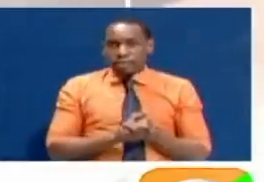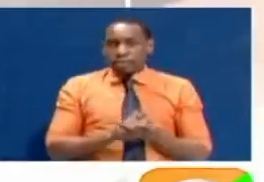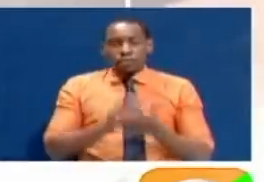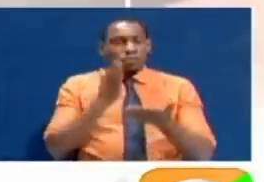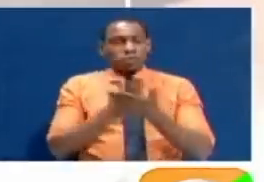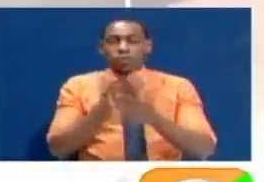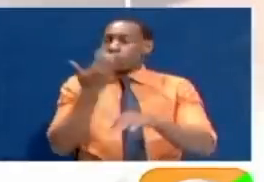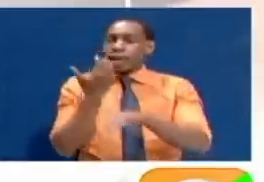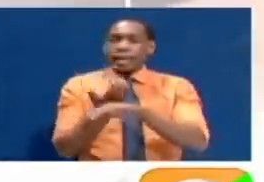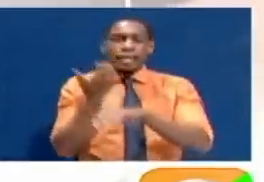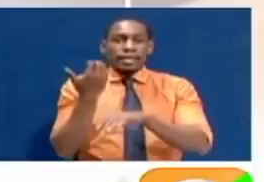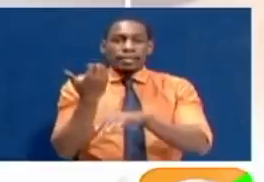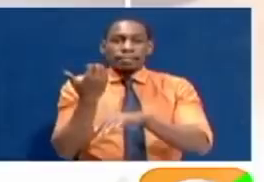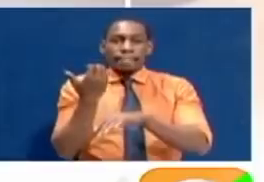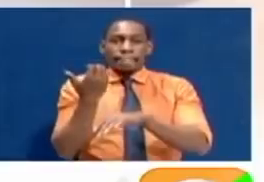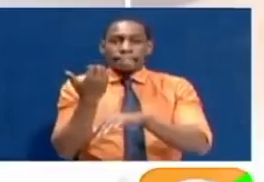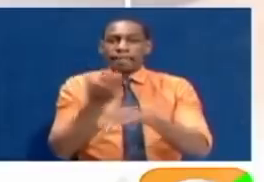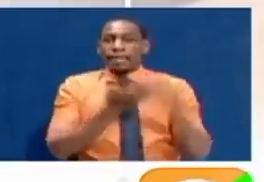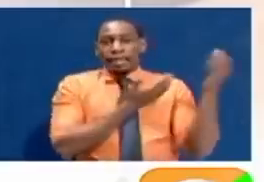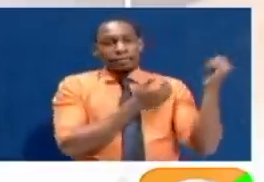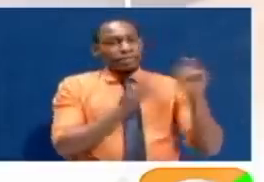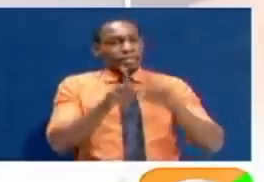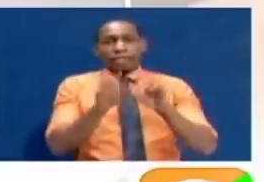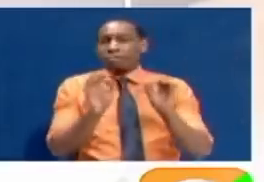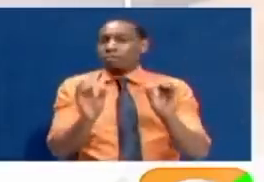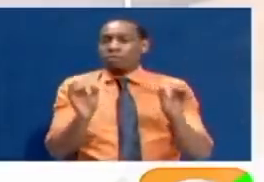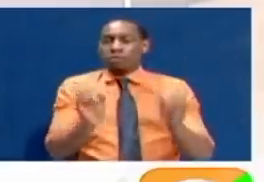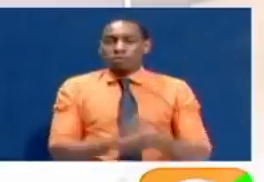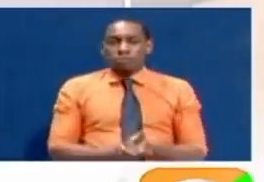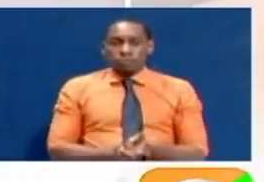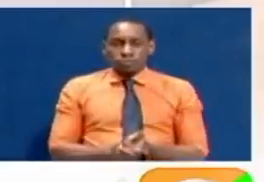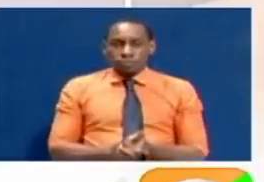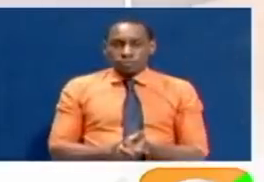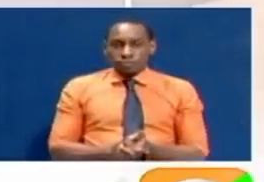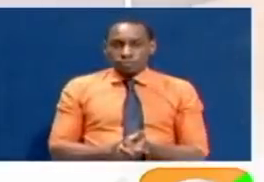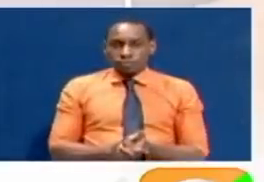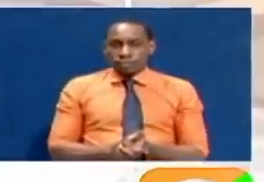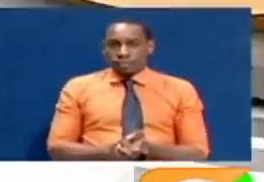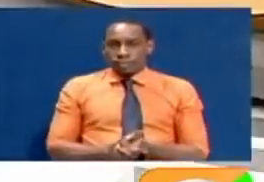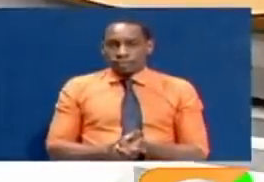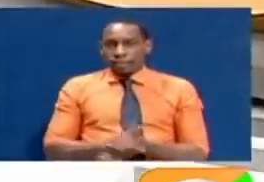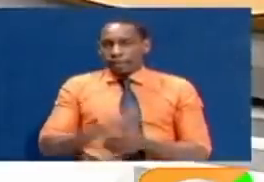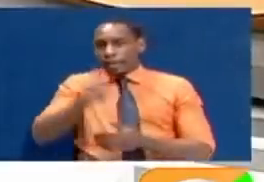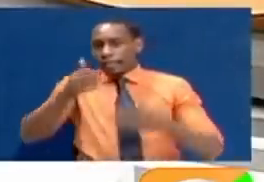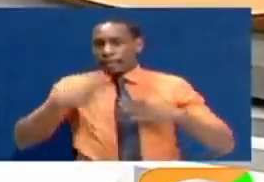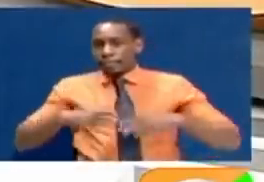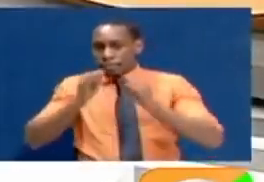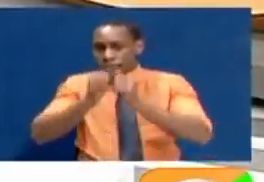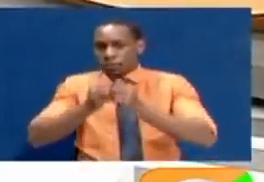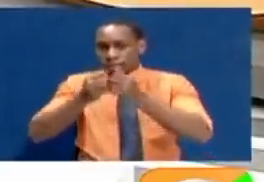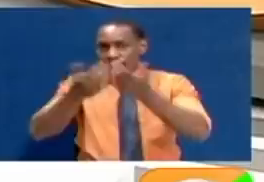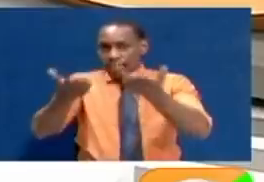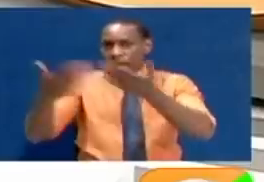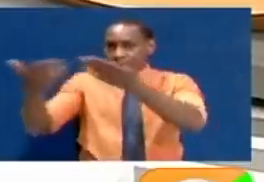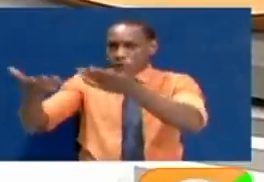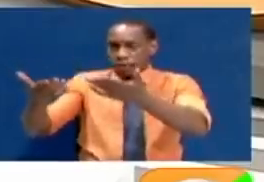tough for us. So we did expect that. Yeah, Chris, to you and everyone there with you, welcome home.